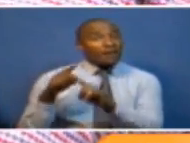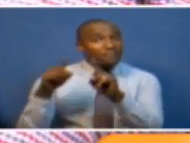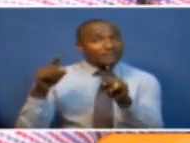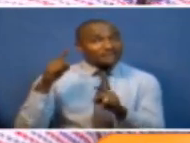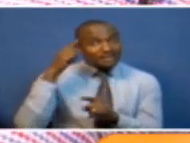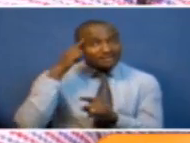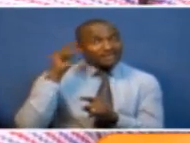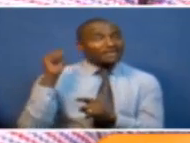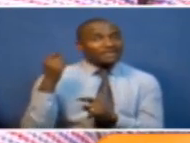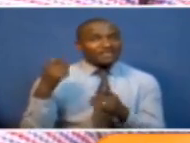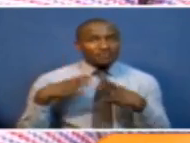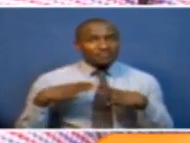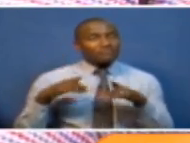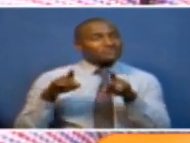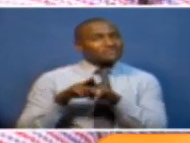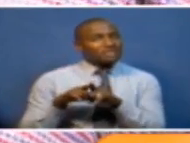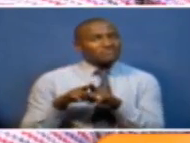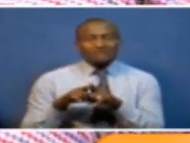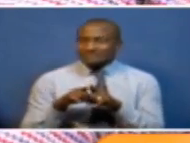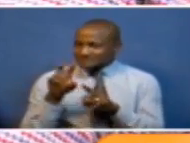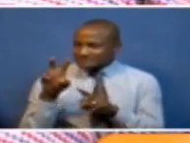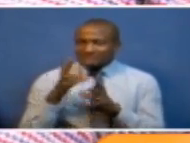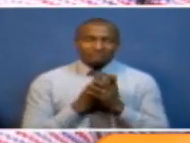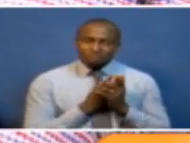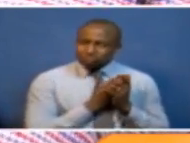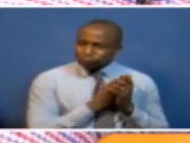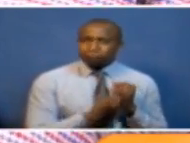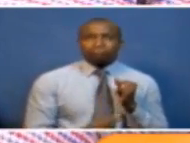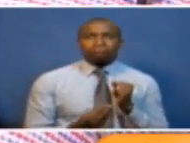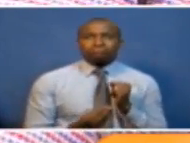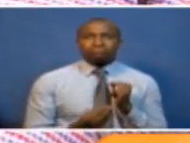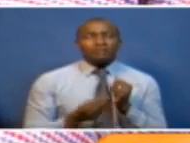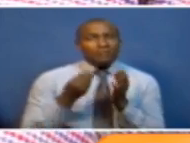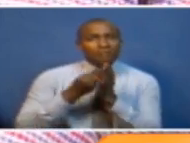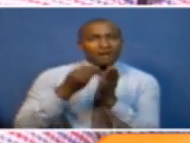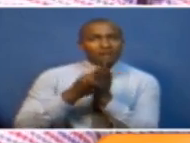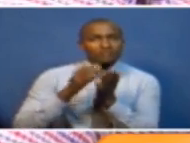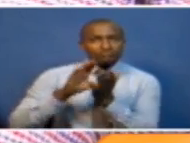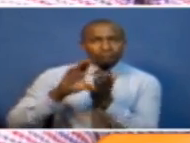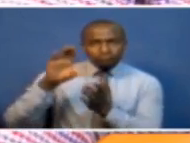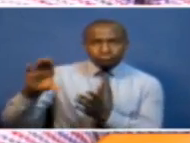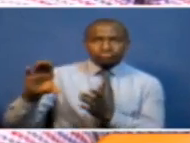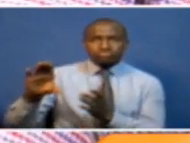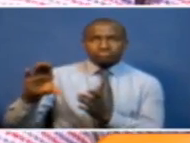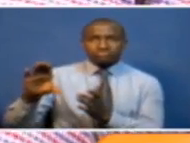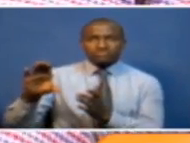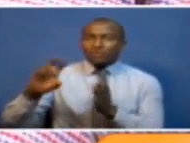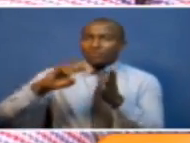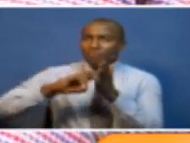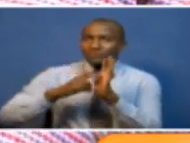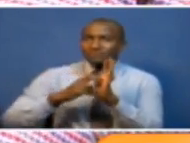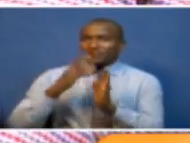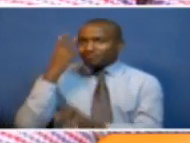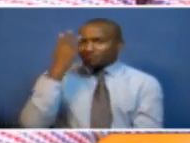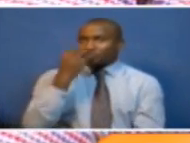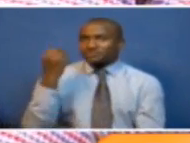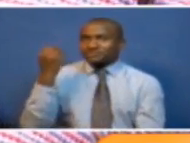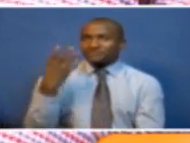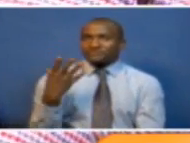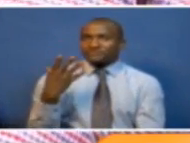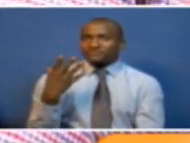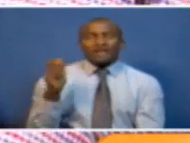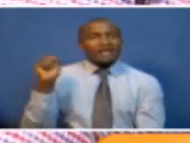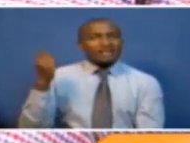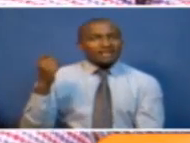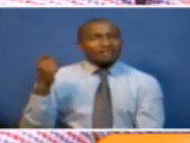have been let down in general, because I think this is such a beautiful project that puts Kenya on the map,